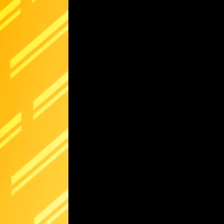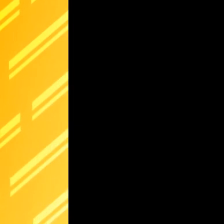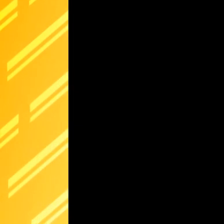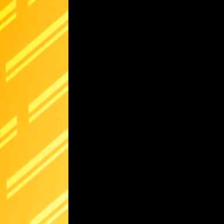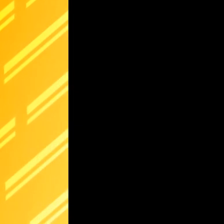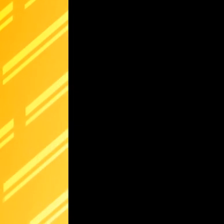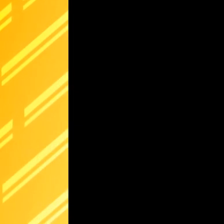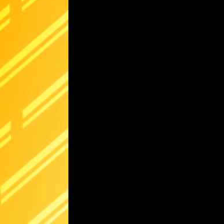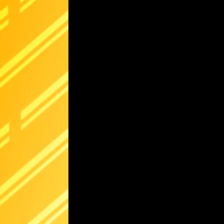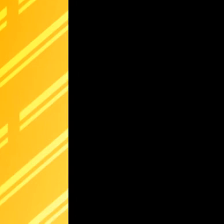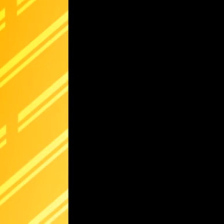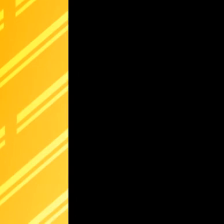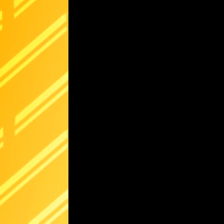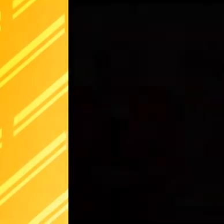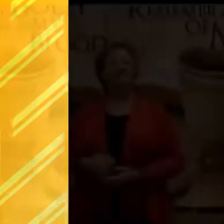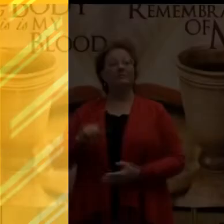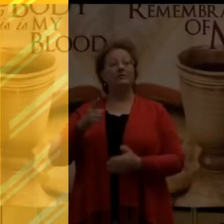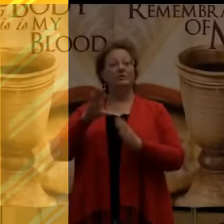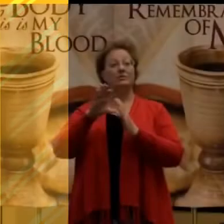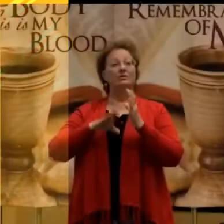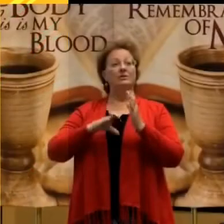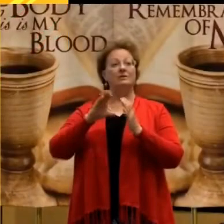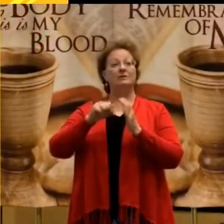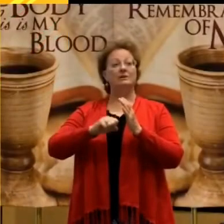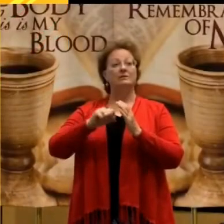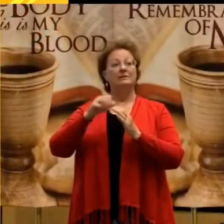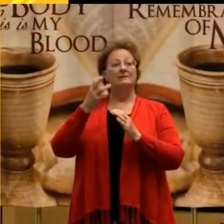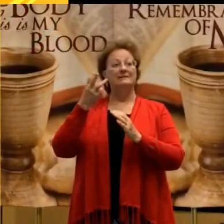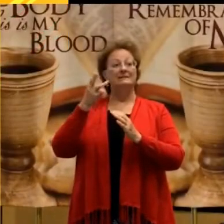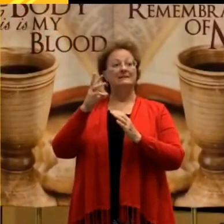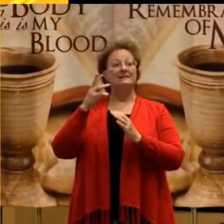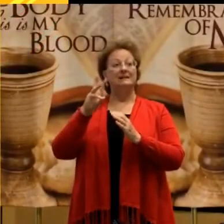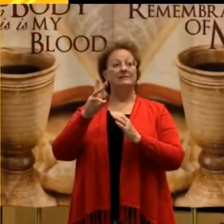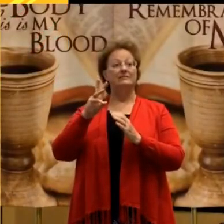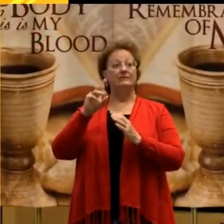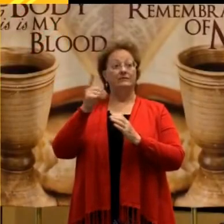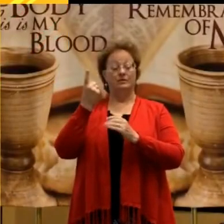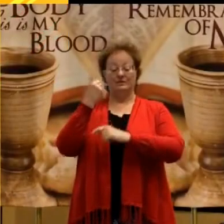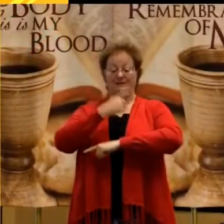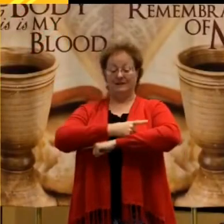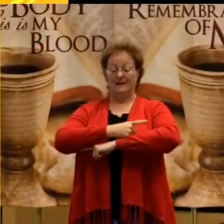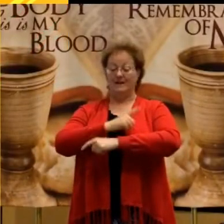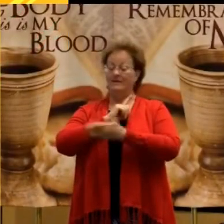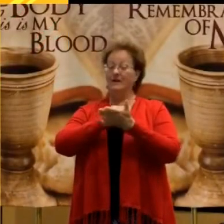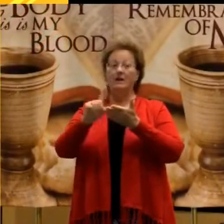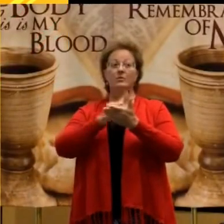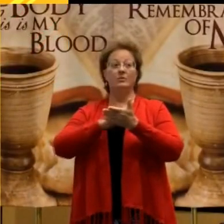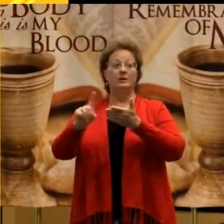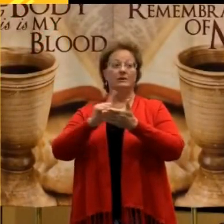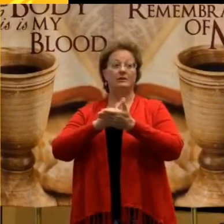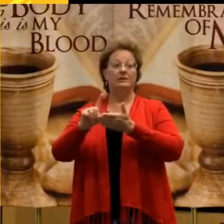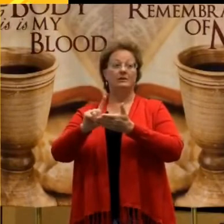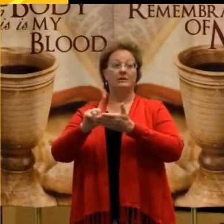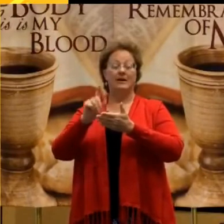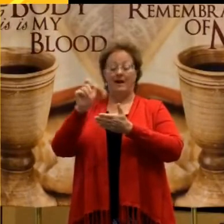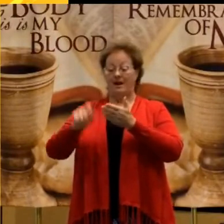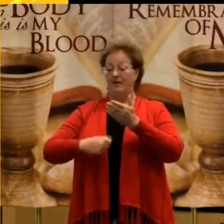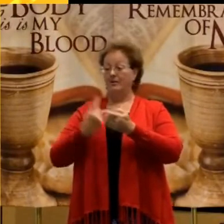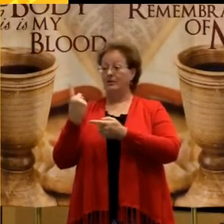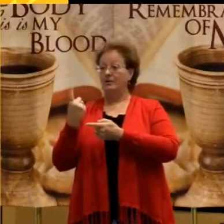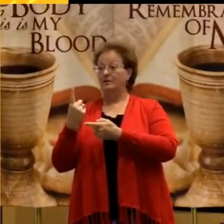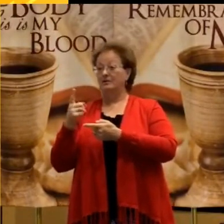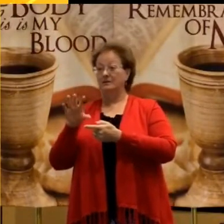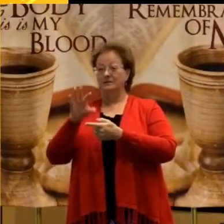from 1 Corinthians chapter 16, verse 2. On the first day of every week, each one of you should